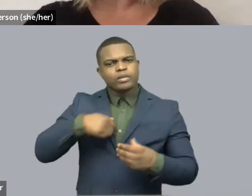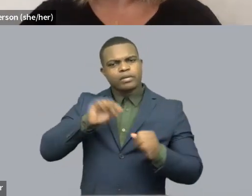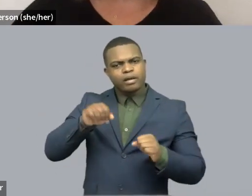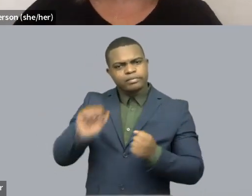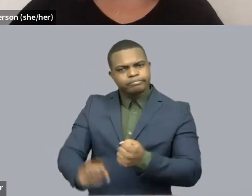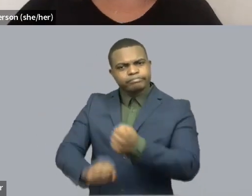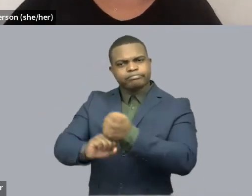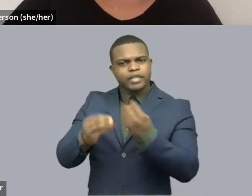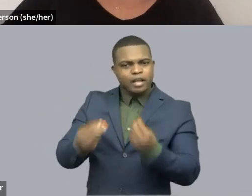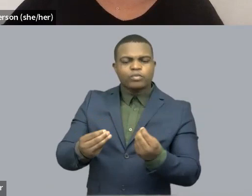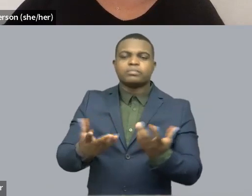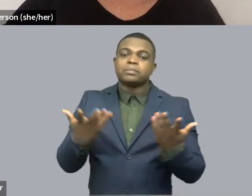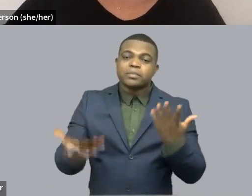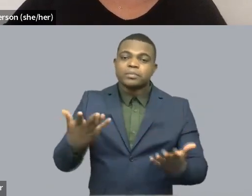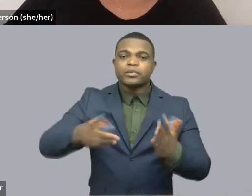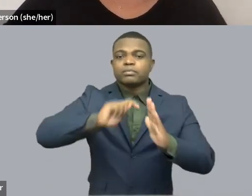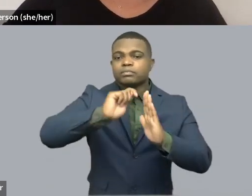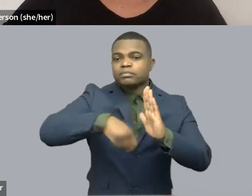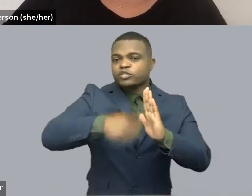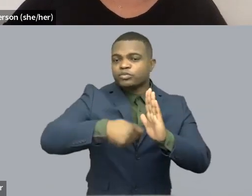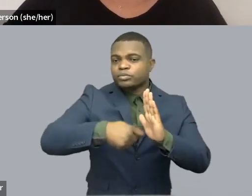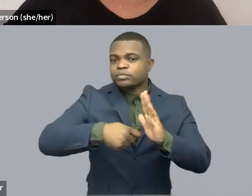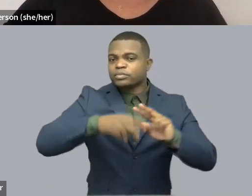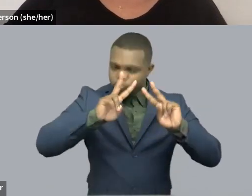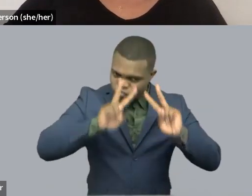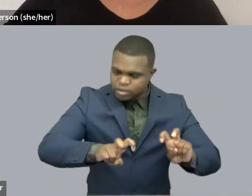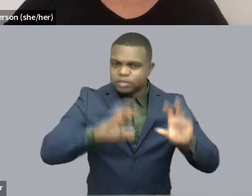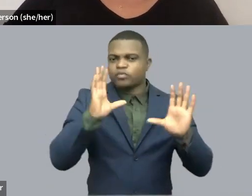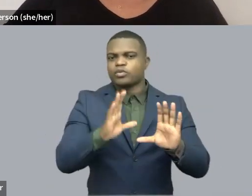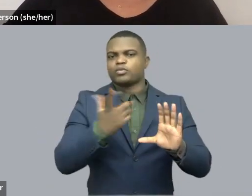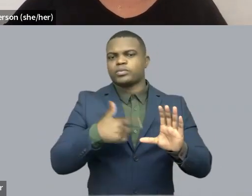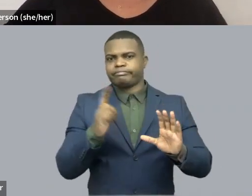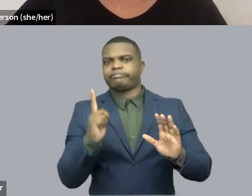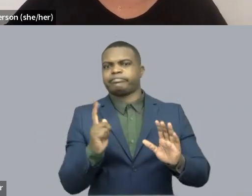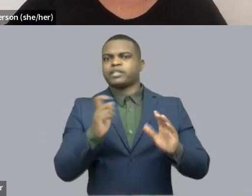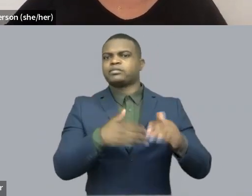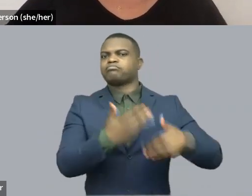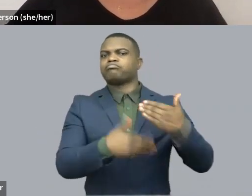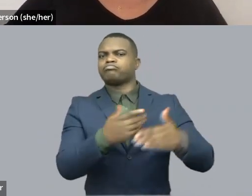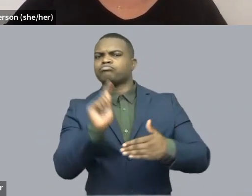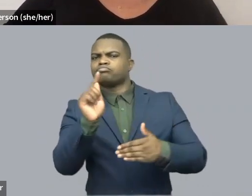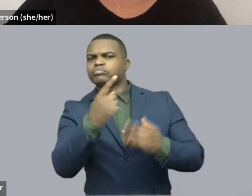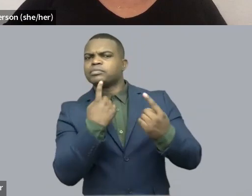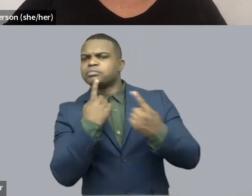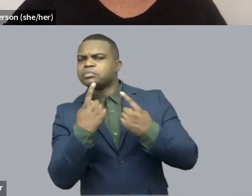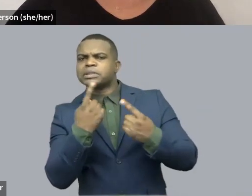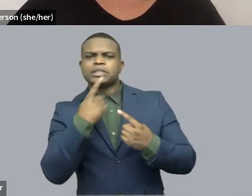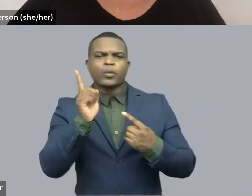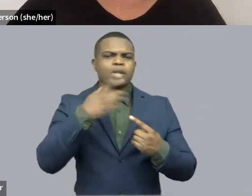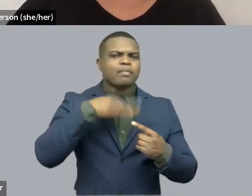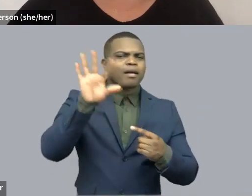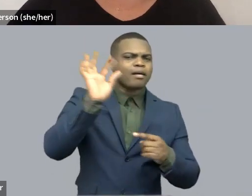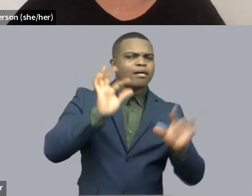this project on analyzing the spyware market. So trying to understand the market dynamics, which are the incentives,